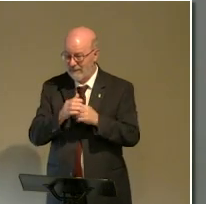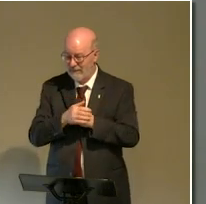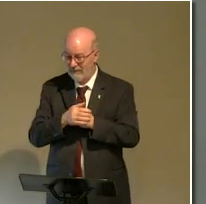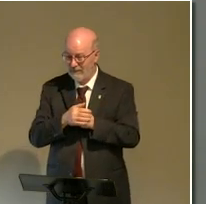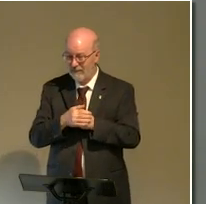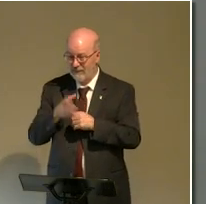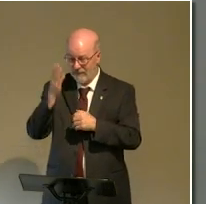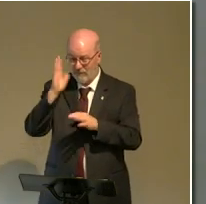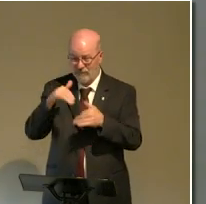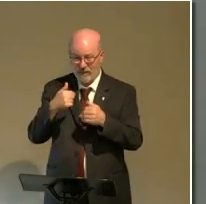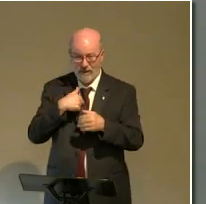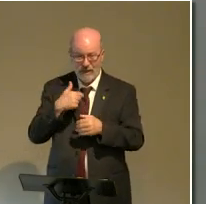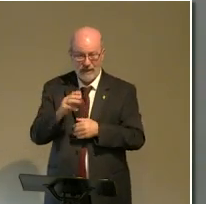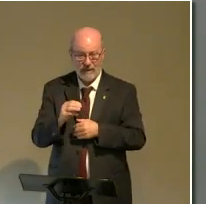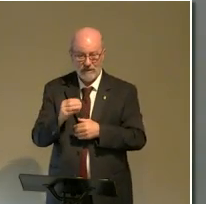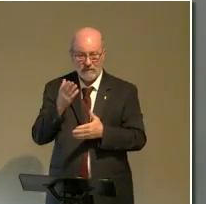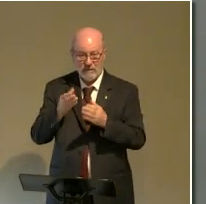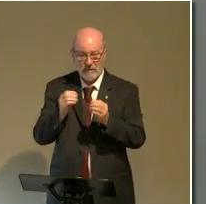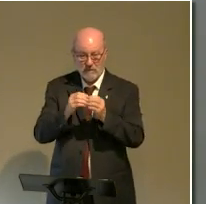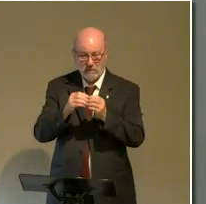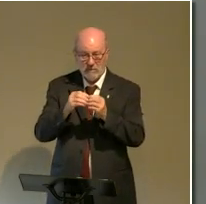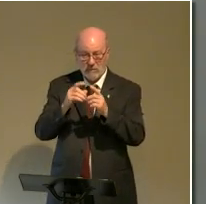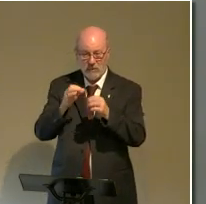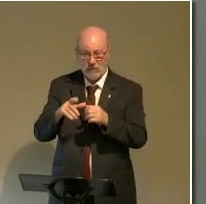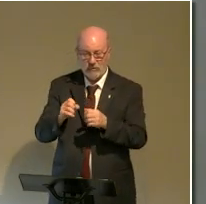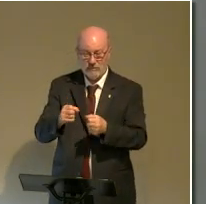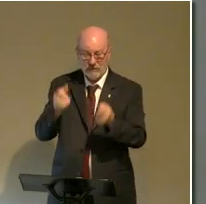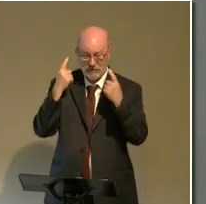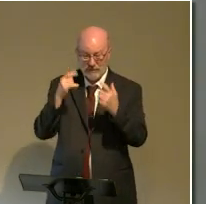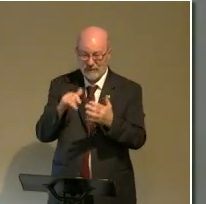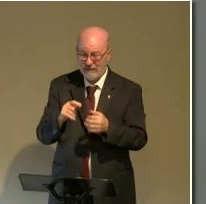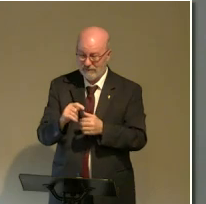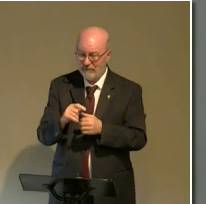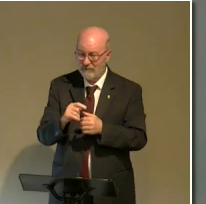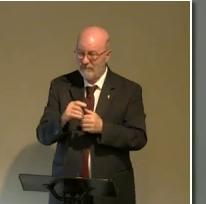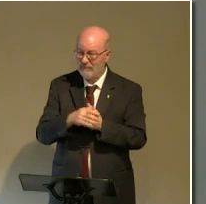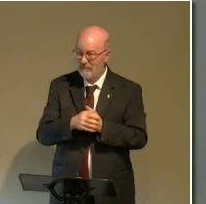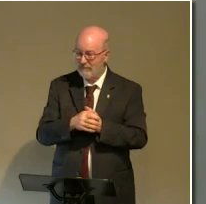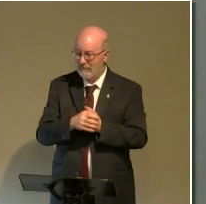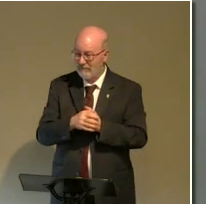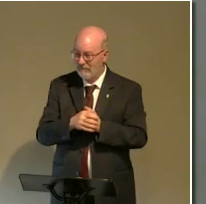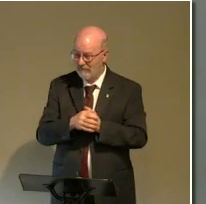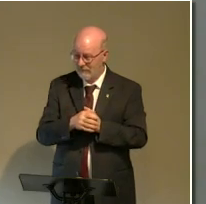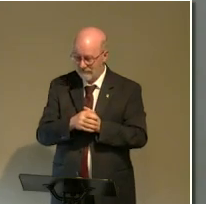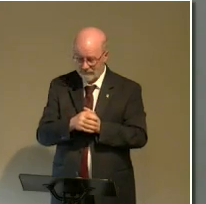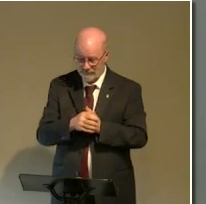He knows how I am. Maybe a little more clues. I'm not getting it, okay? Right?